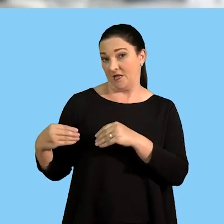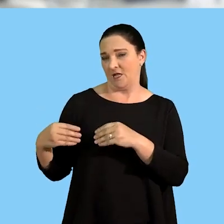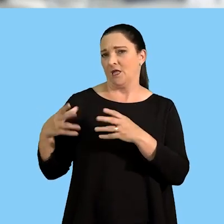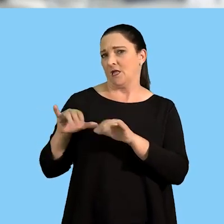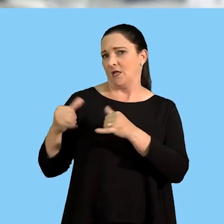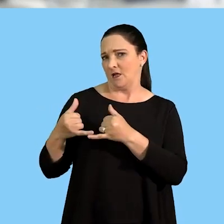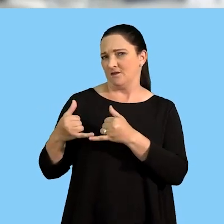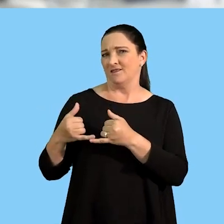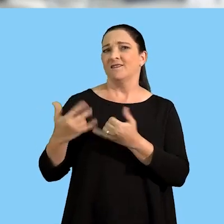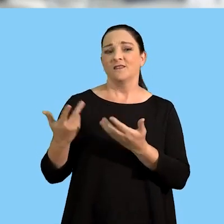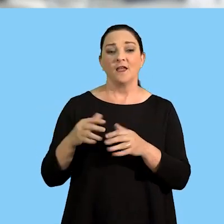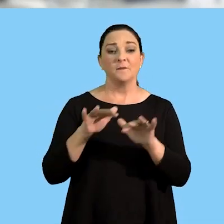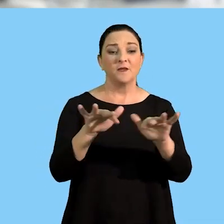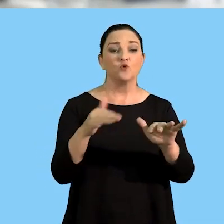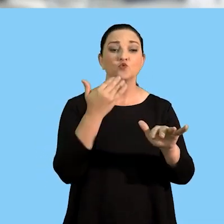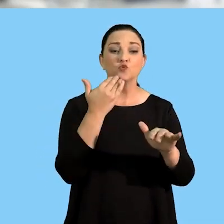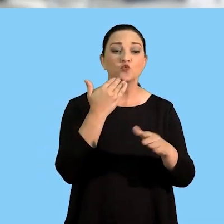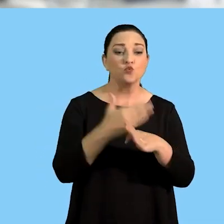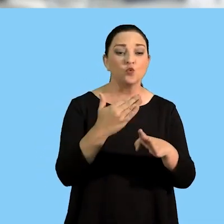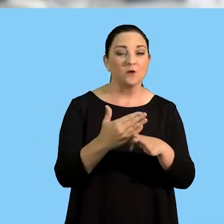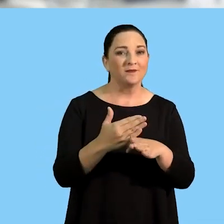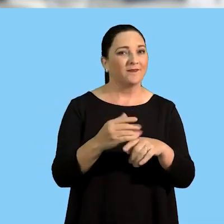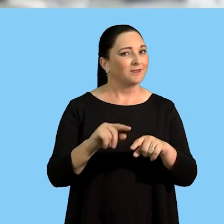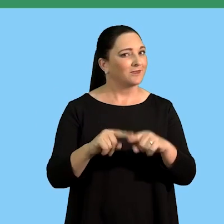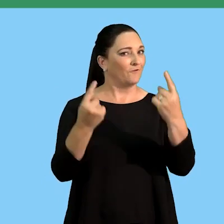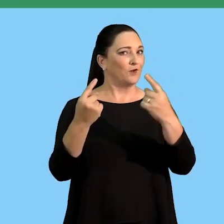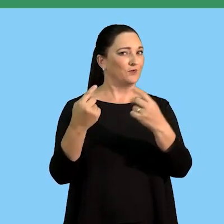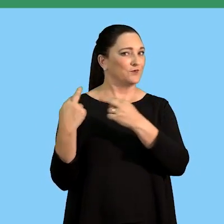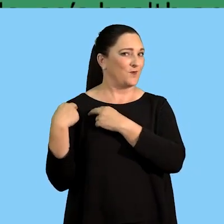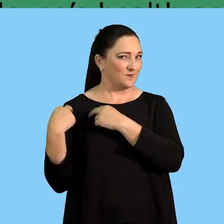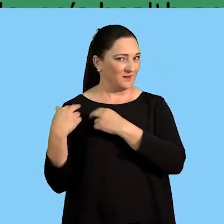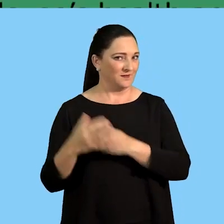be different from the responsibility of the employee.